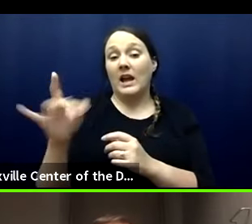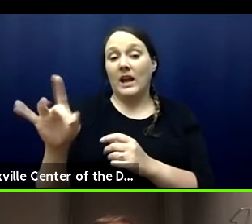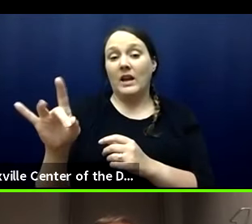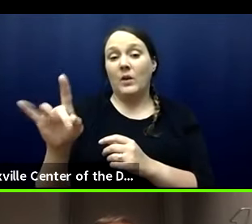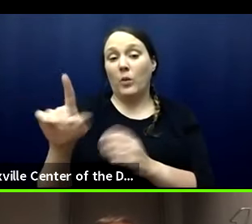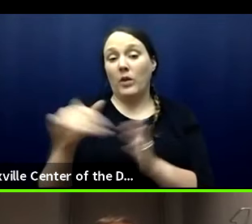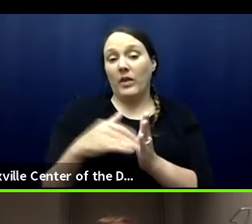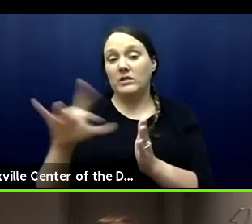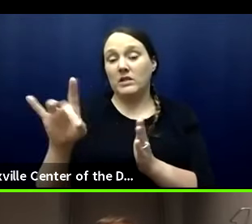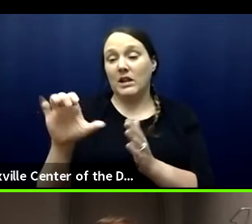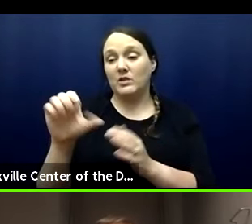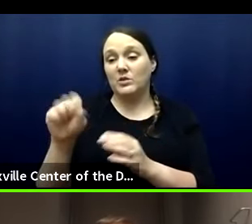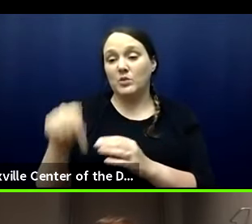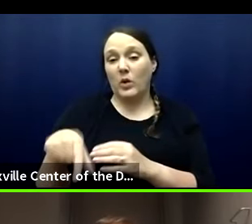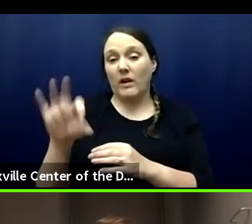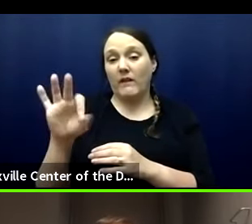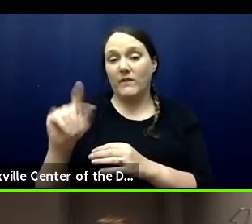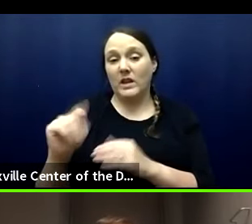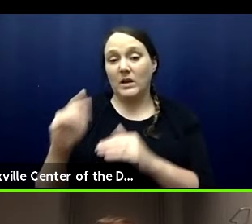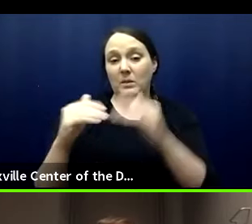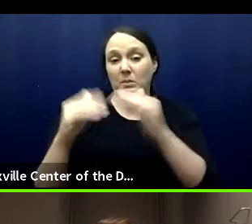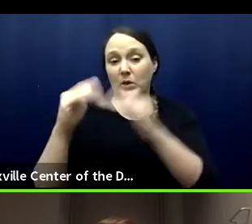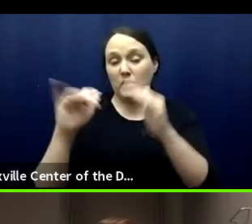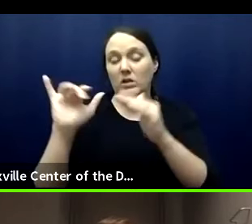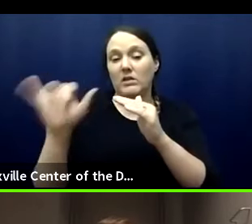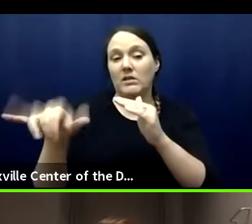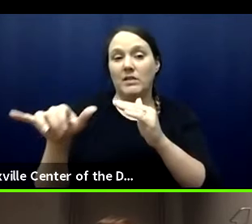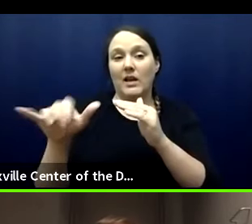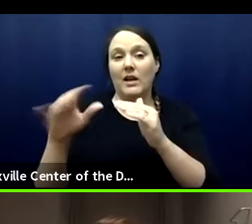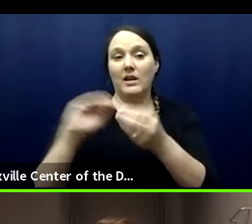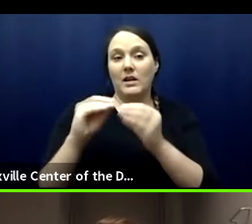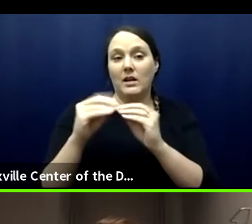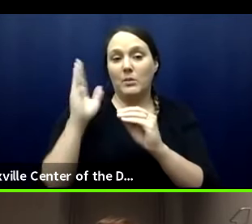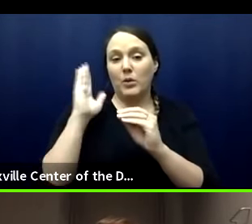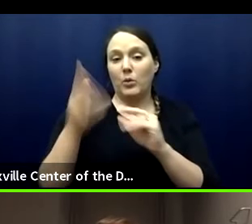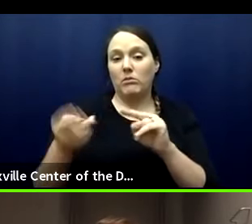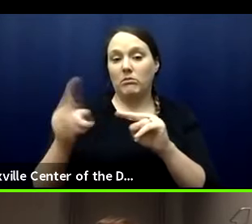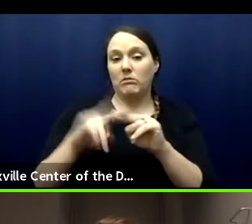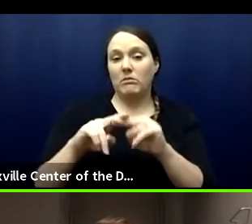2,400 square feet that of serving space, those numbers would increase.